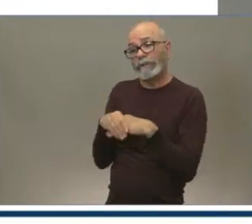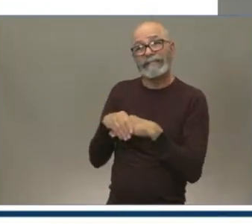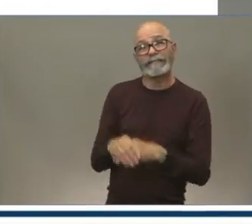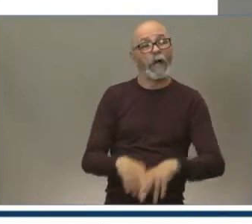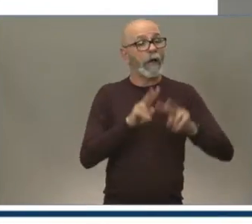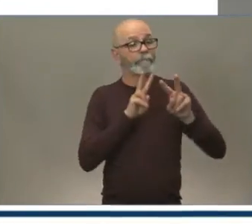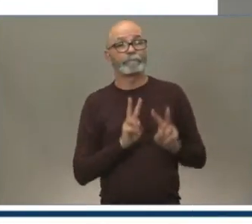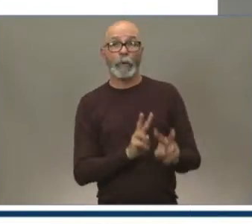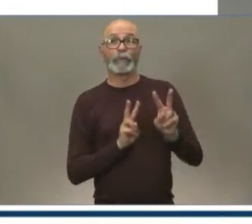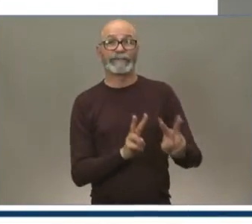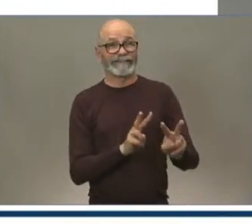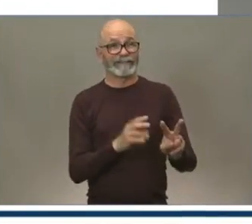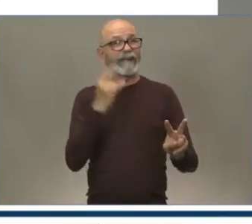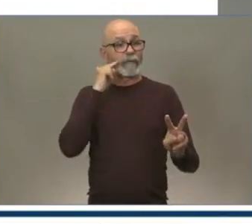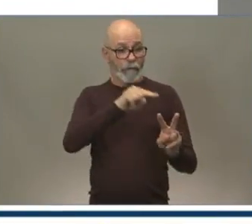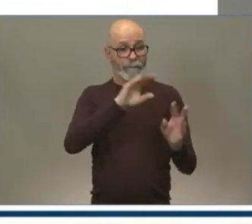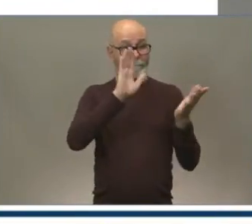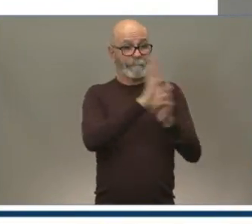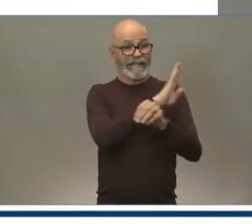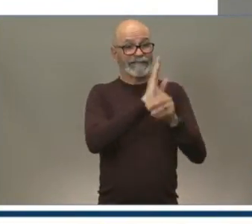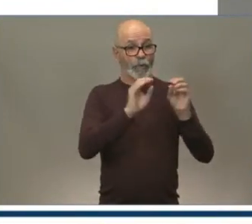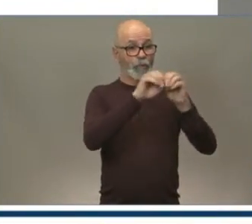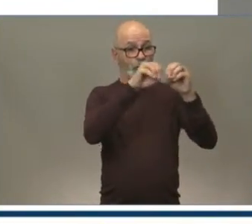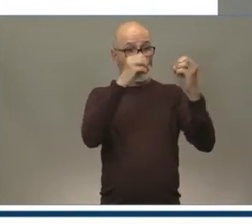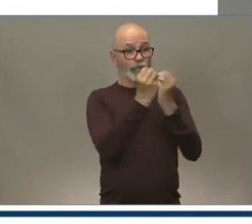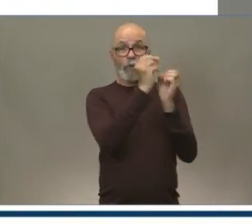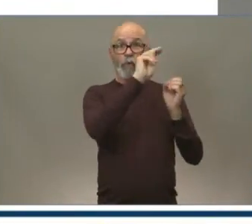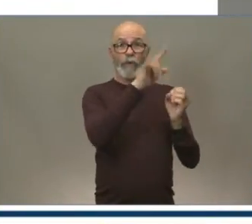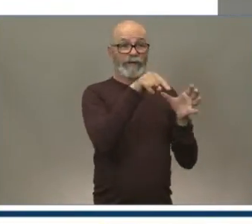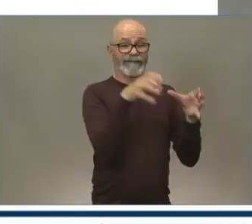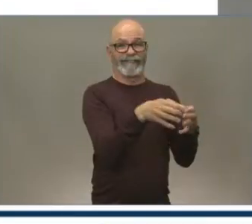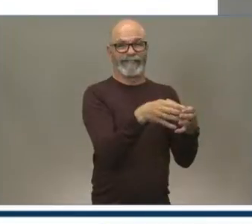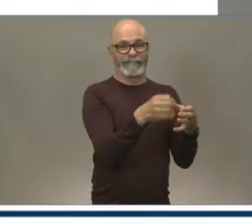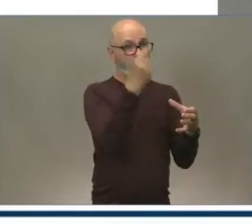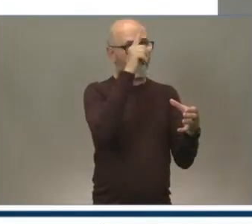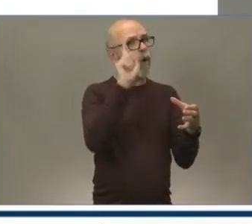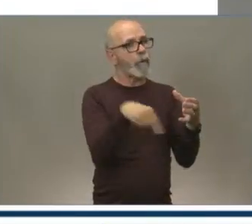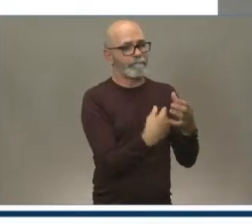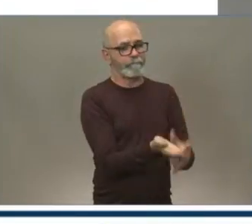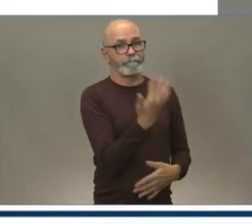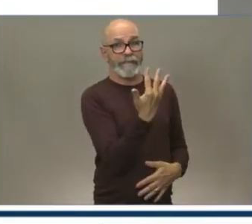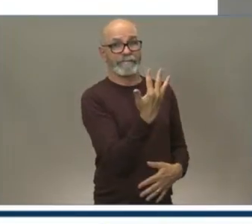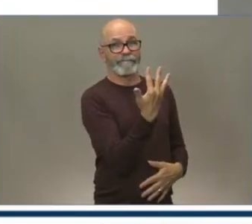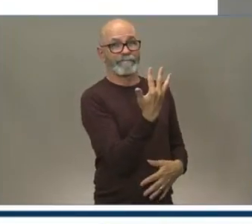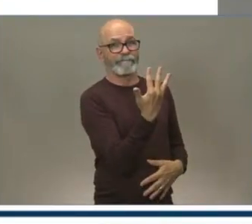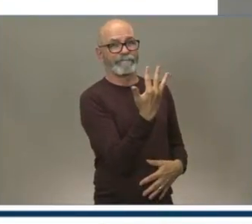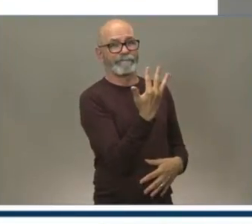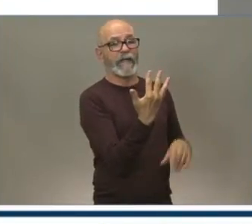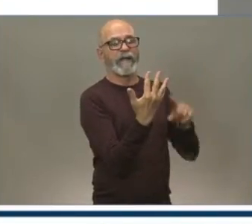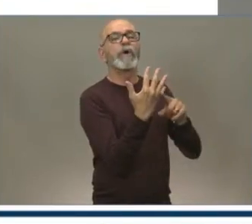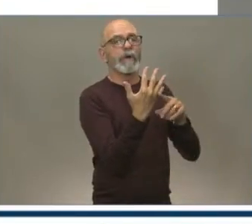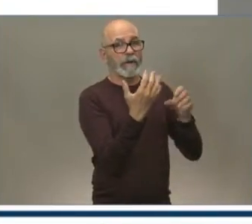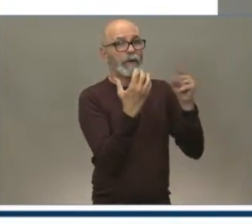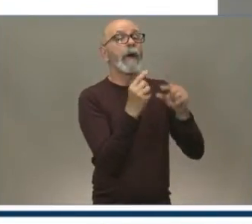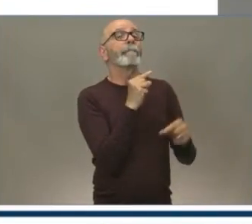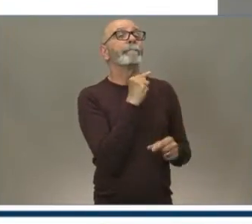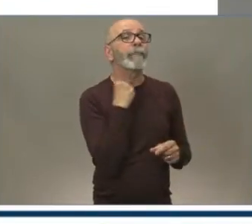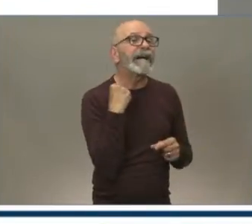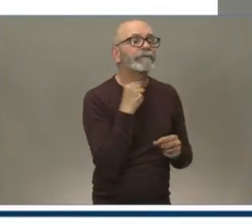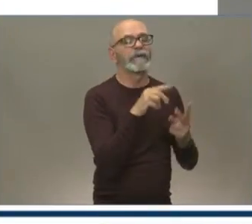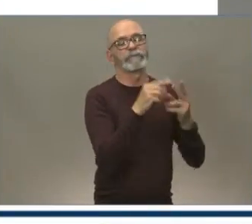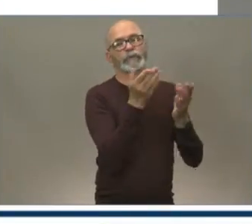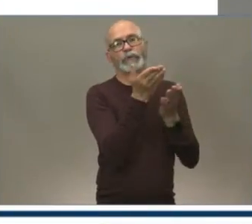recognized business organization can have 5 people plus officiants. There can be no